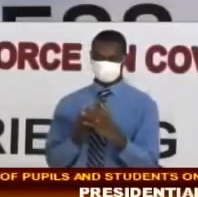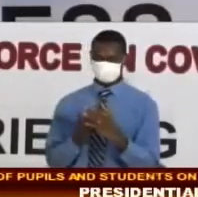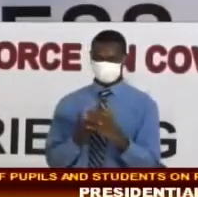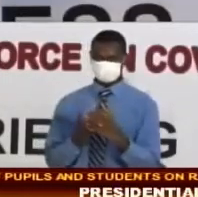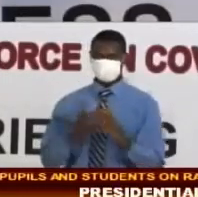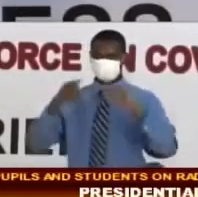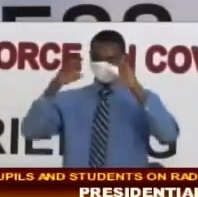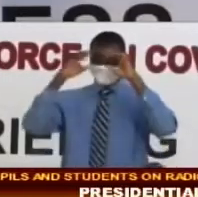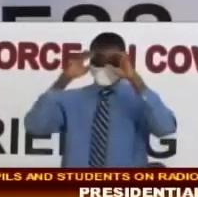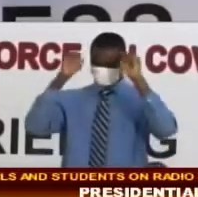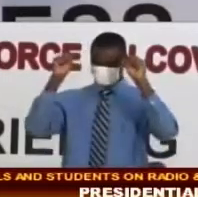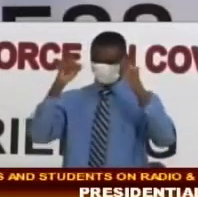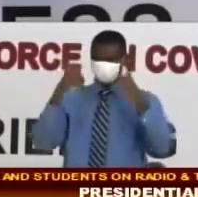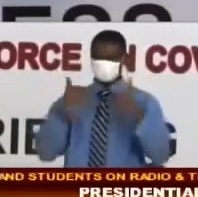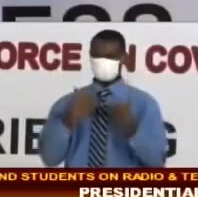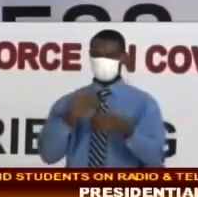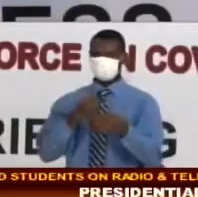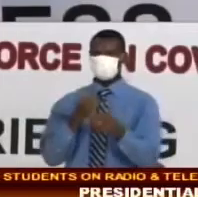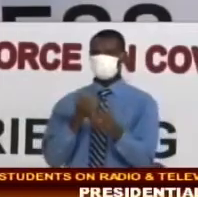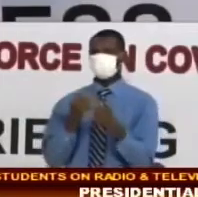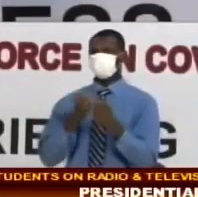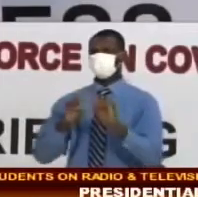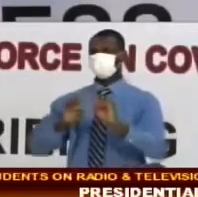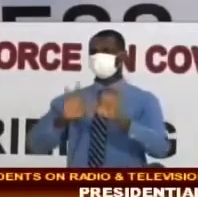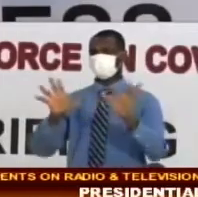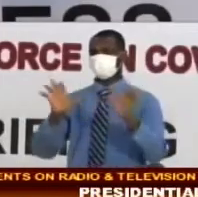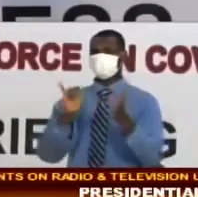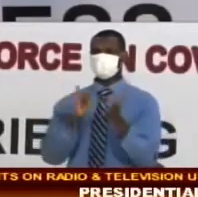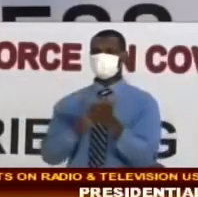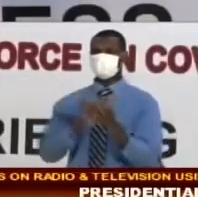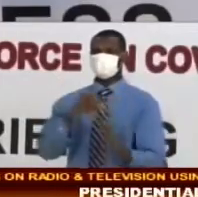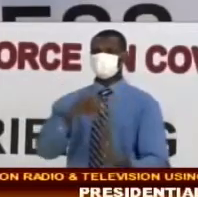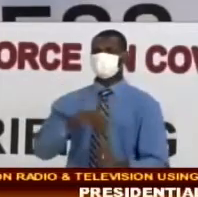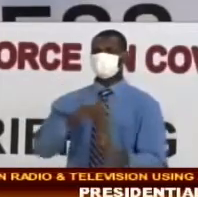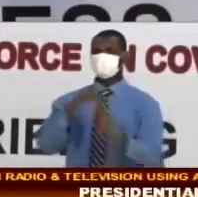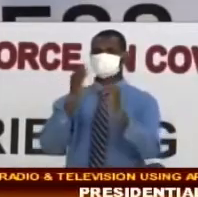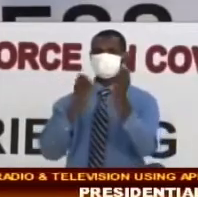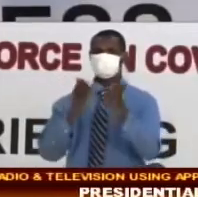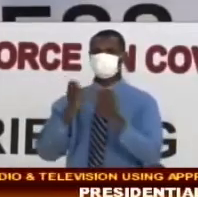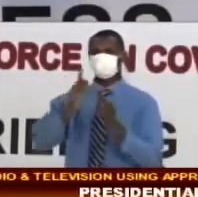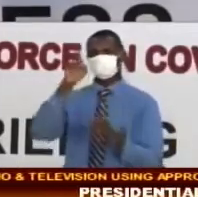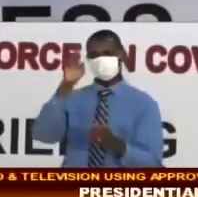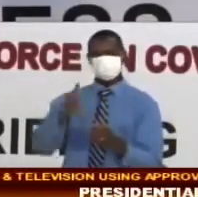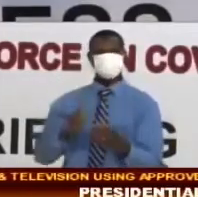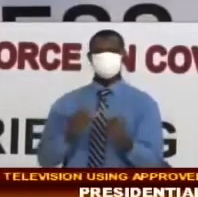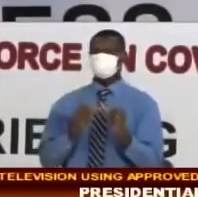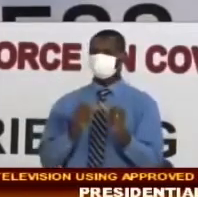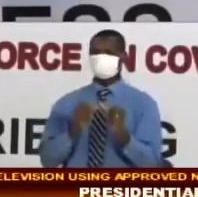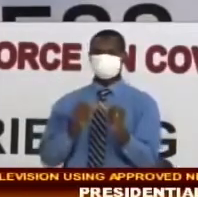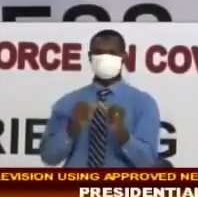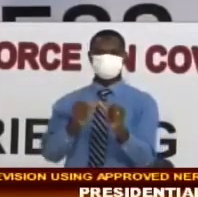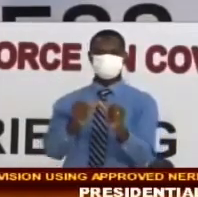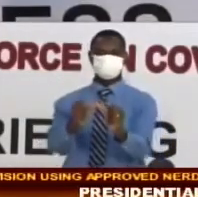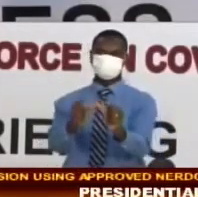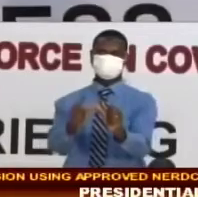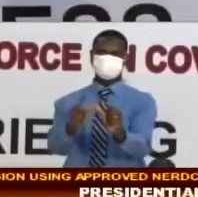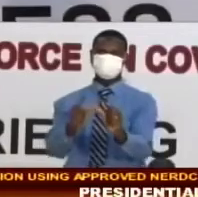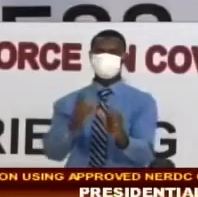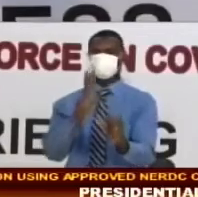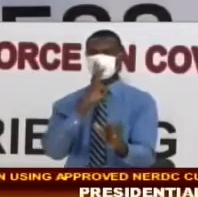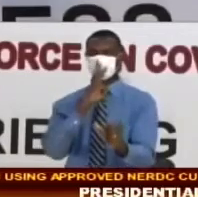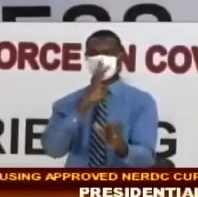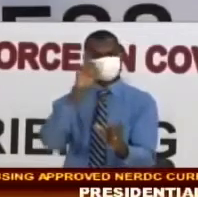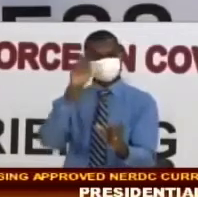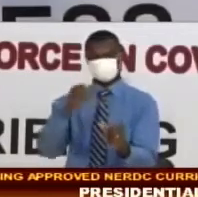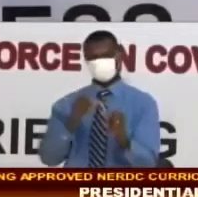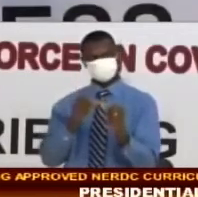Mr. President made it clear that essential services must be kept running, going, water, which